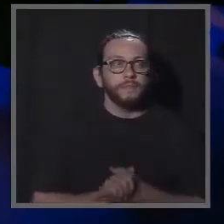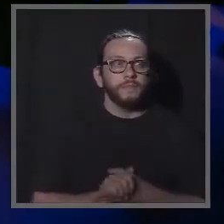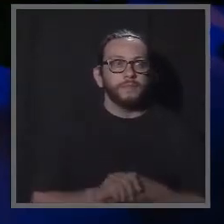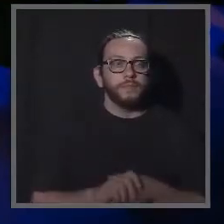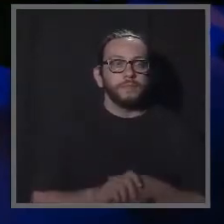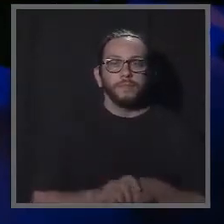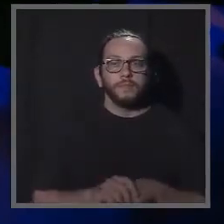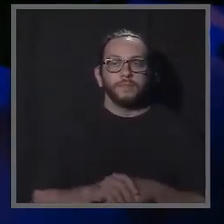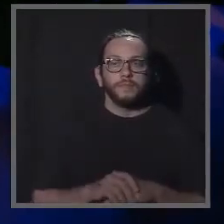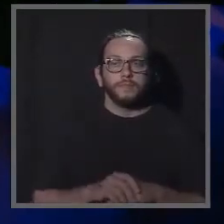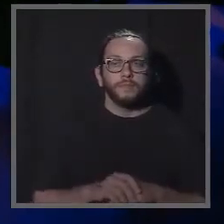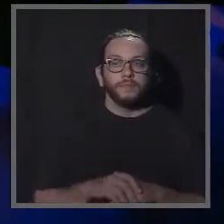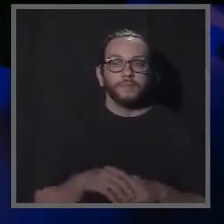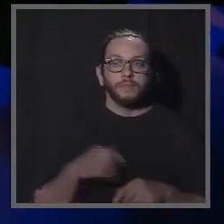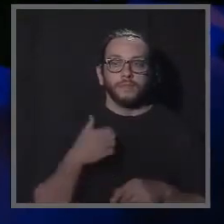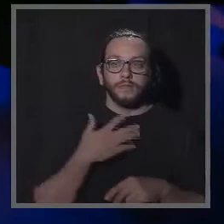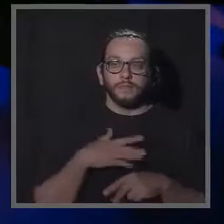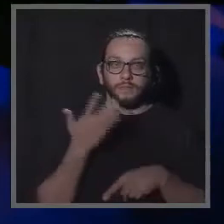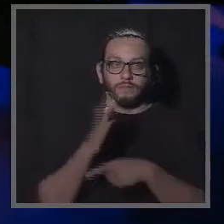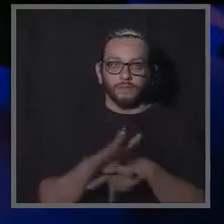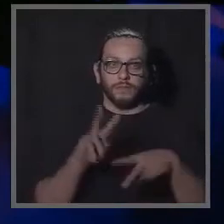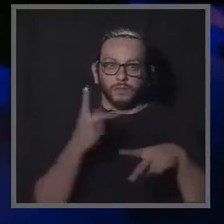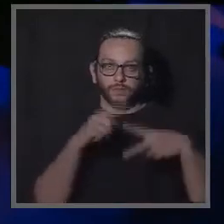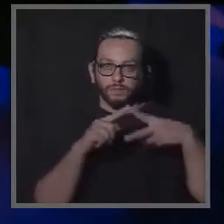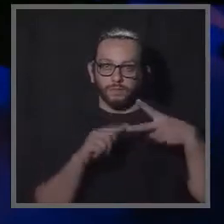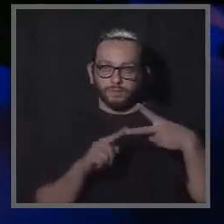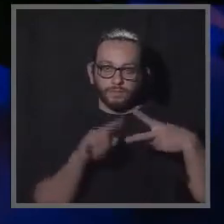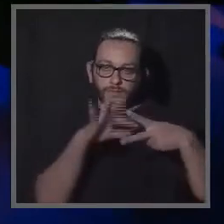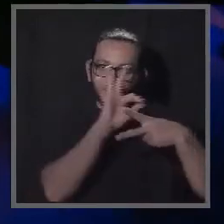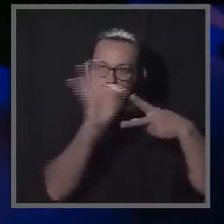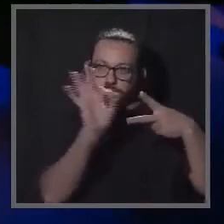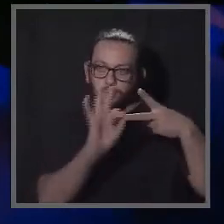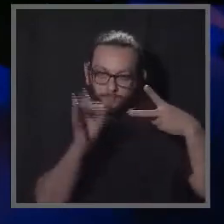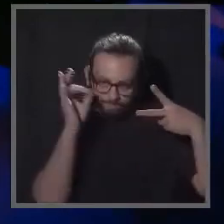Well, I am going to give you 2 specific examples.